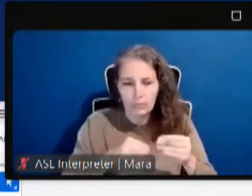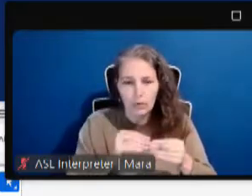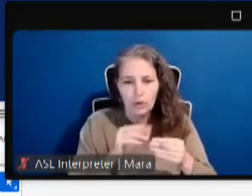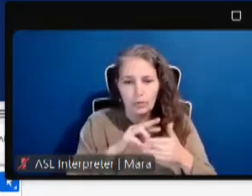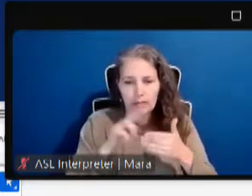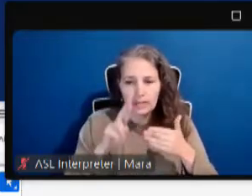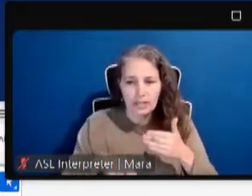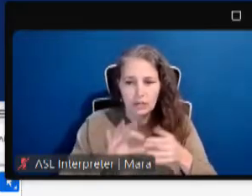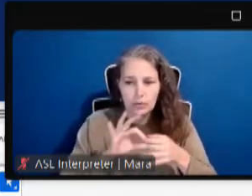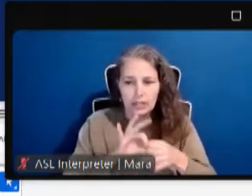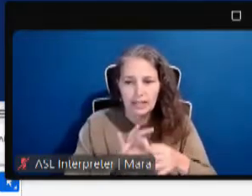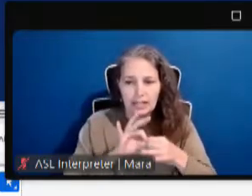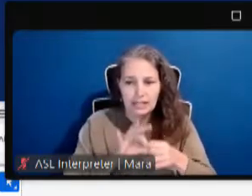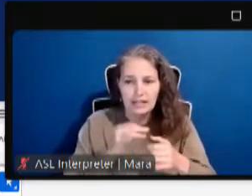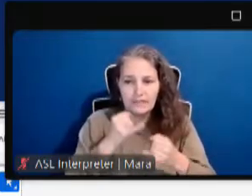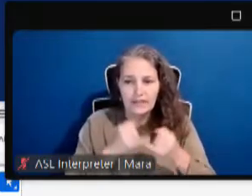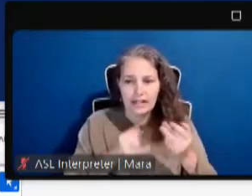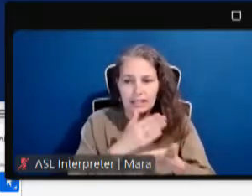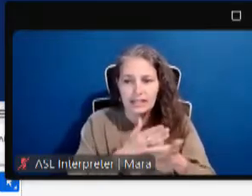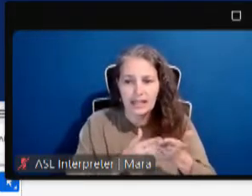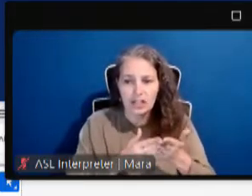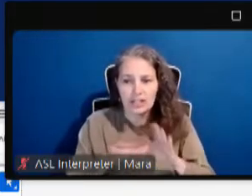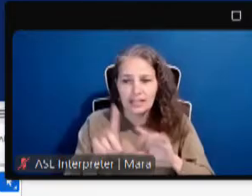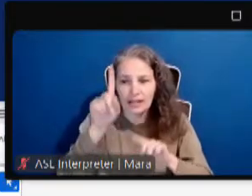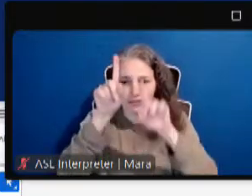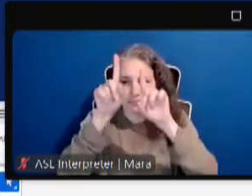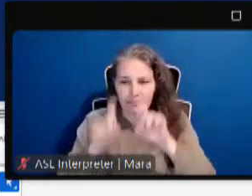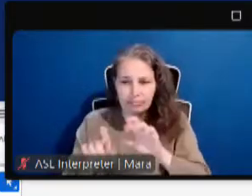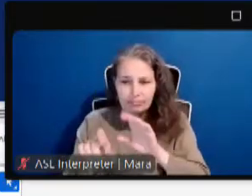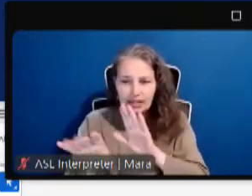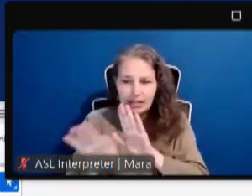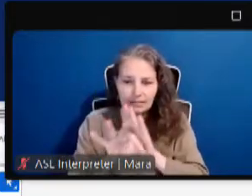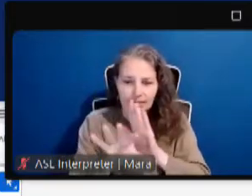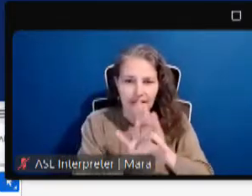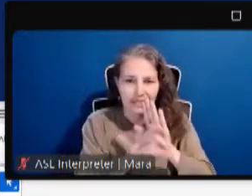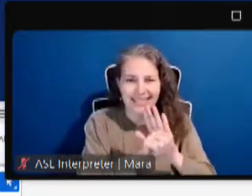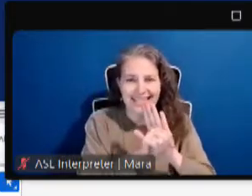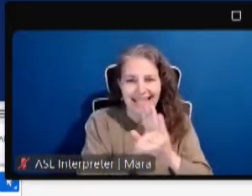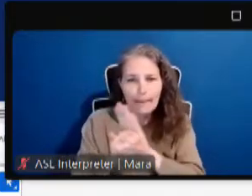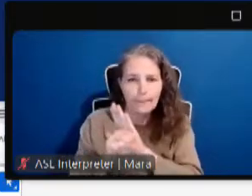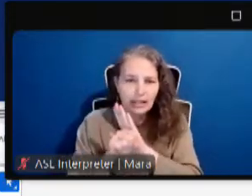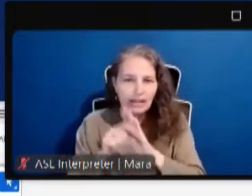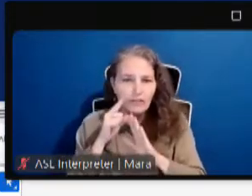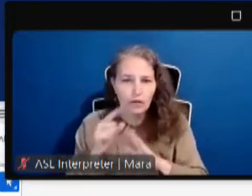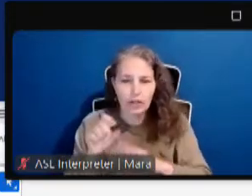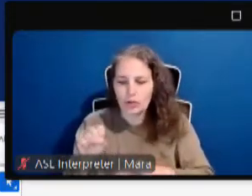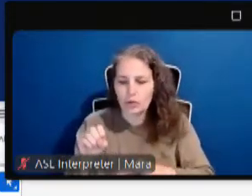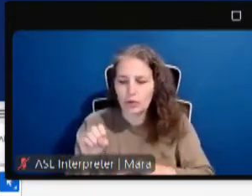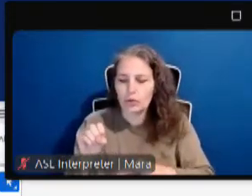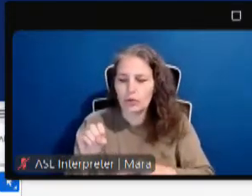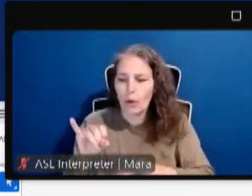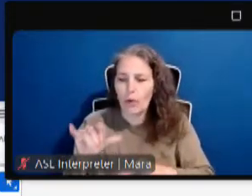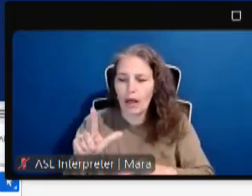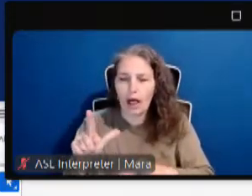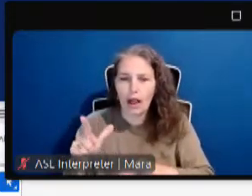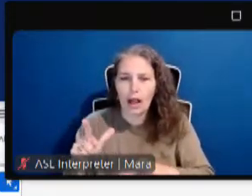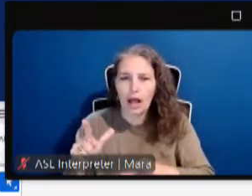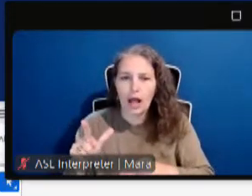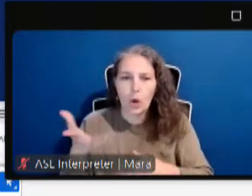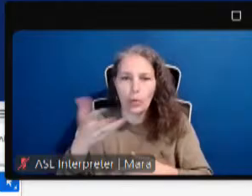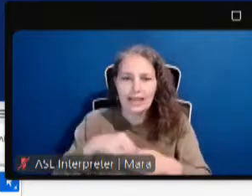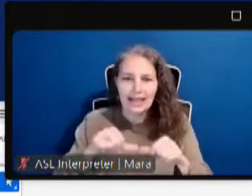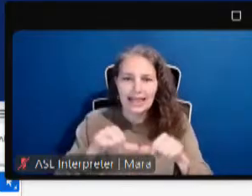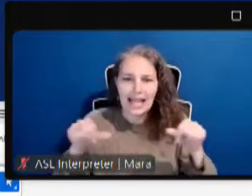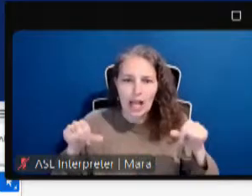the final stage of sampling for soil sampling in the area. And that, okay, next slide,